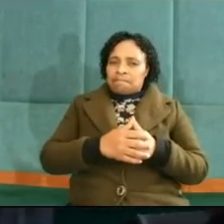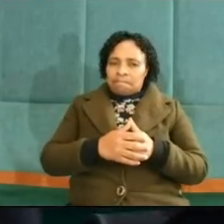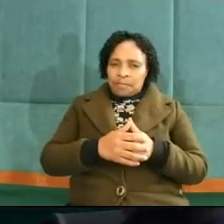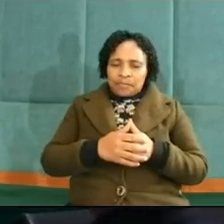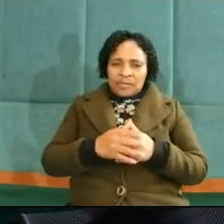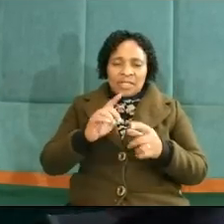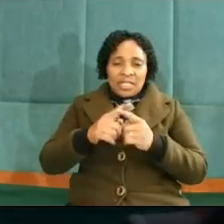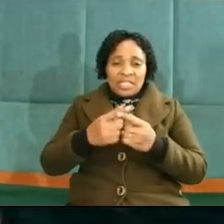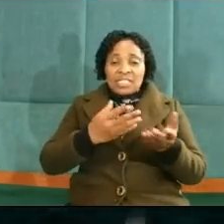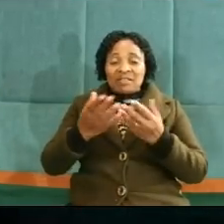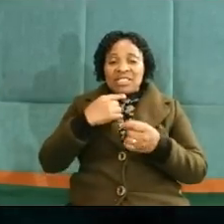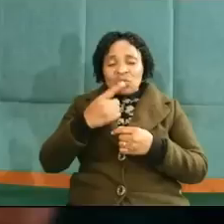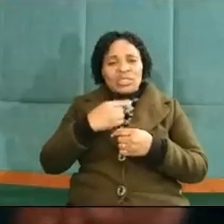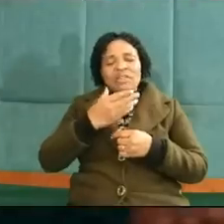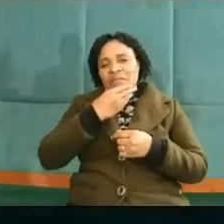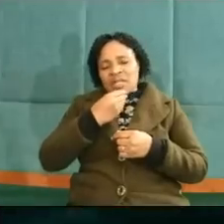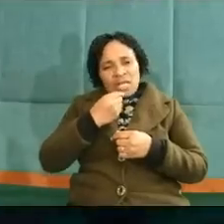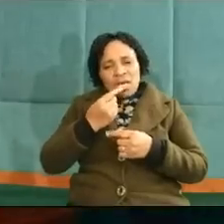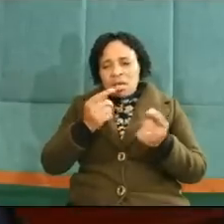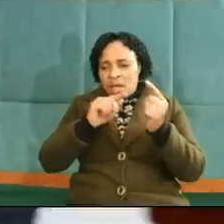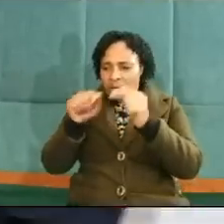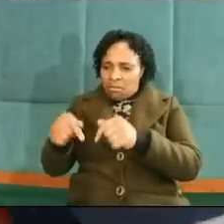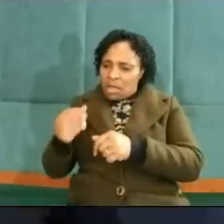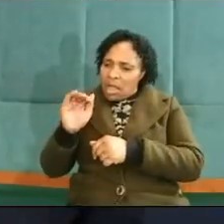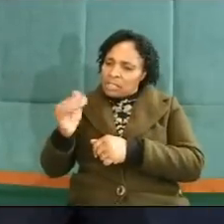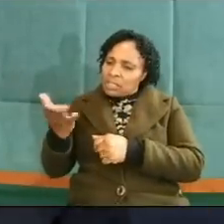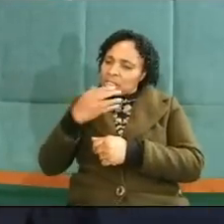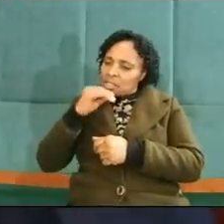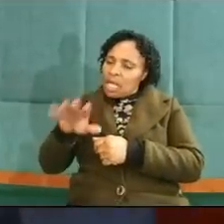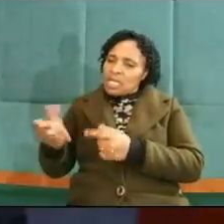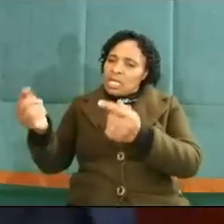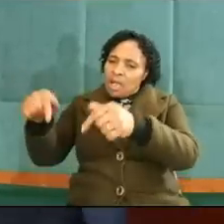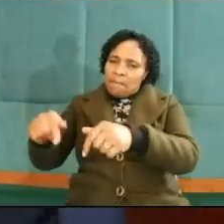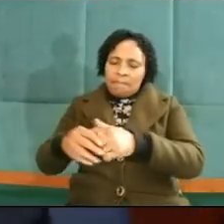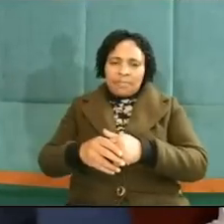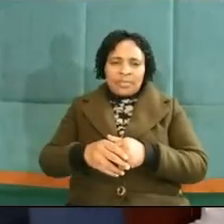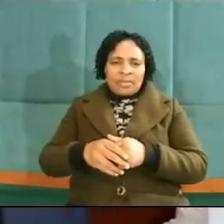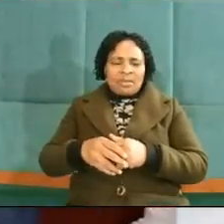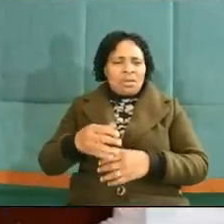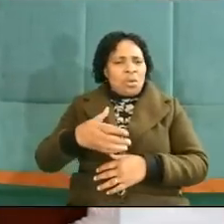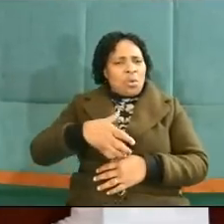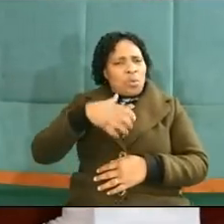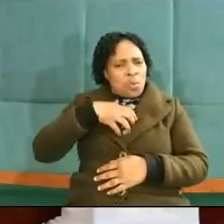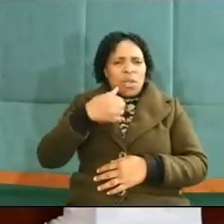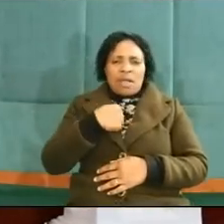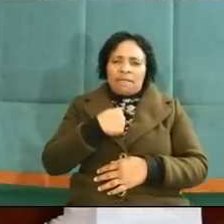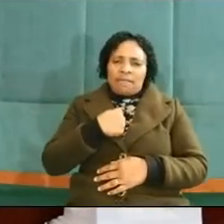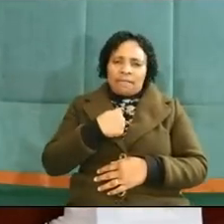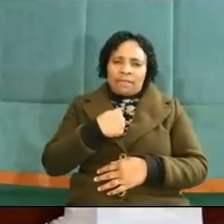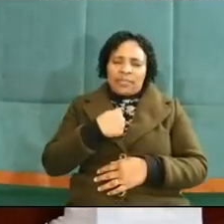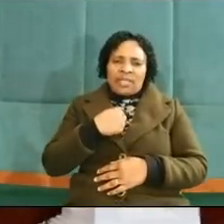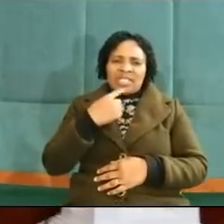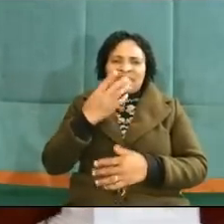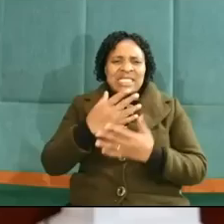Servant went and told the daddy. Daddy came out and said, son, come in. He was angry. And he